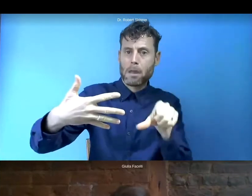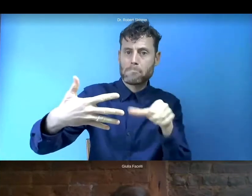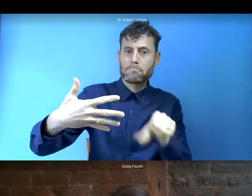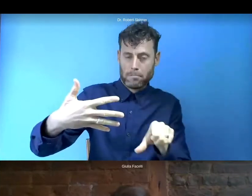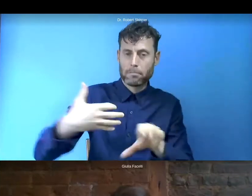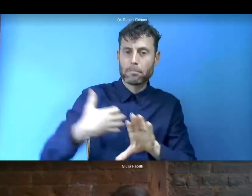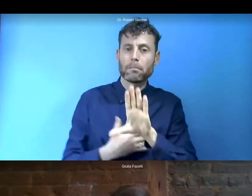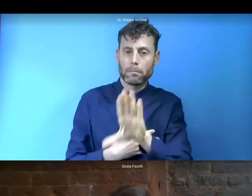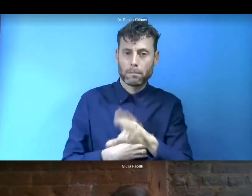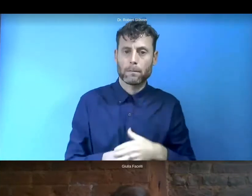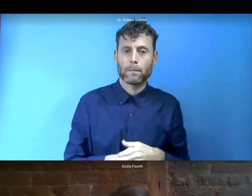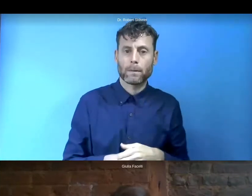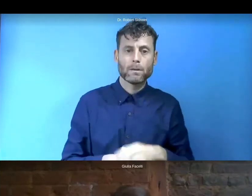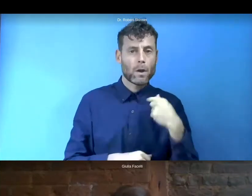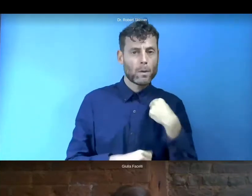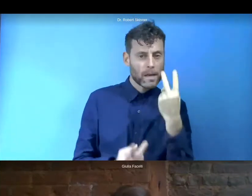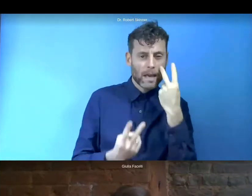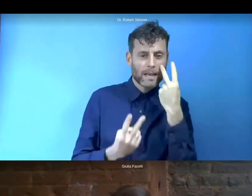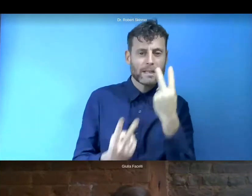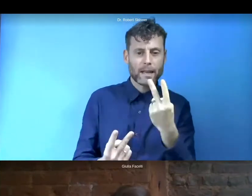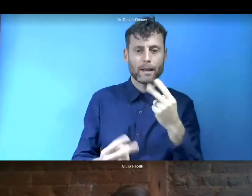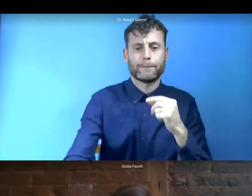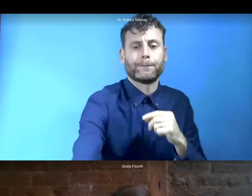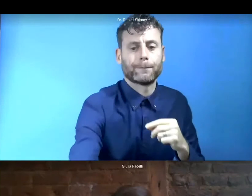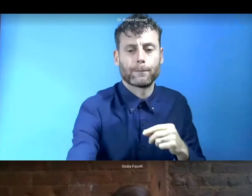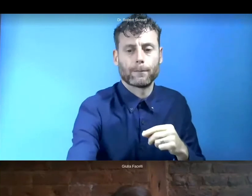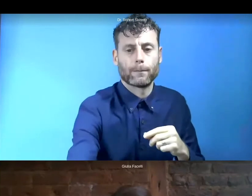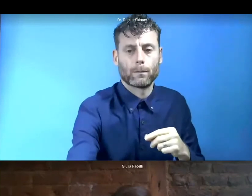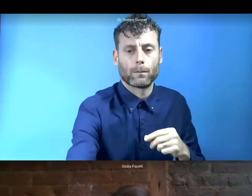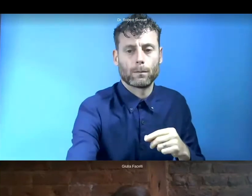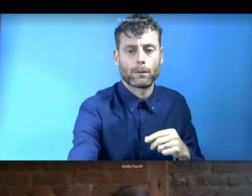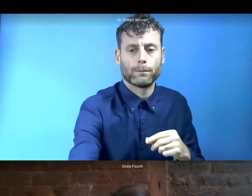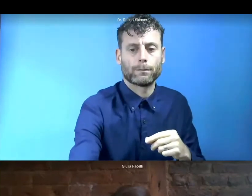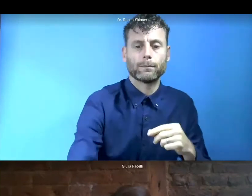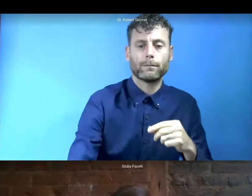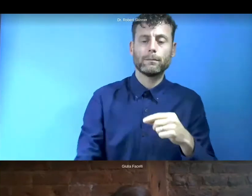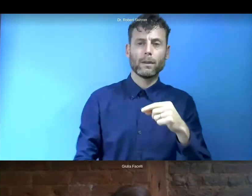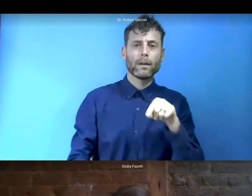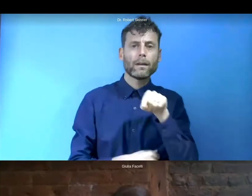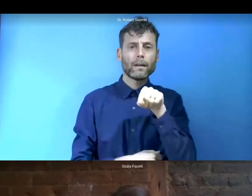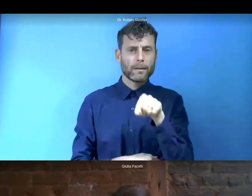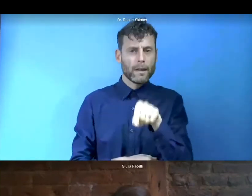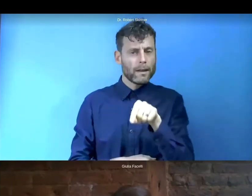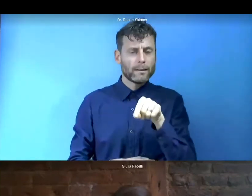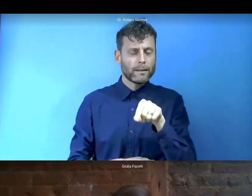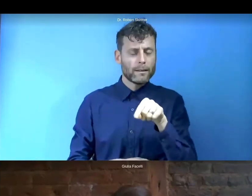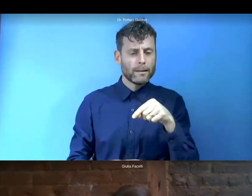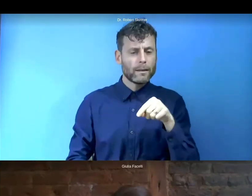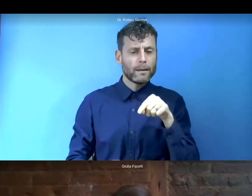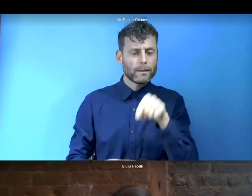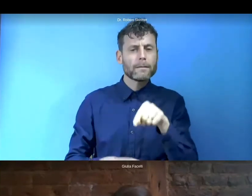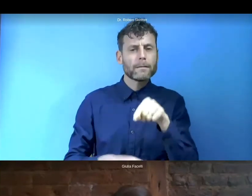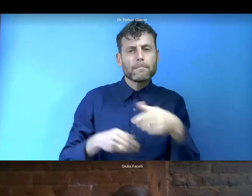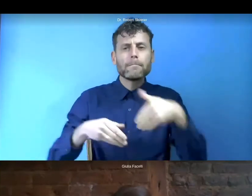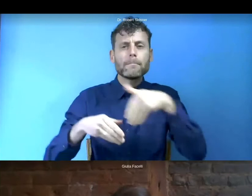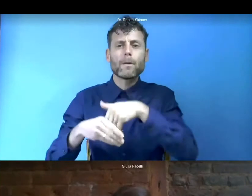extra effort from the project, especially to take an active part to the European Year of Cultural Heritage in 2018.